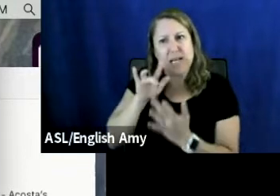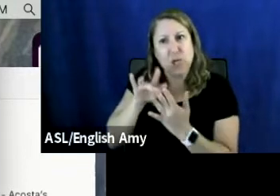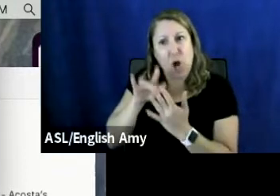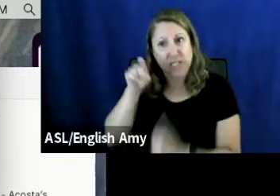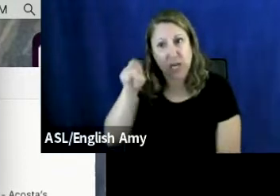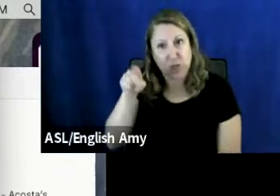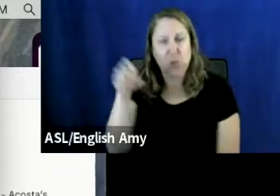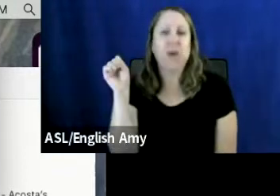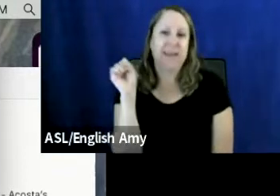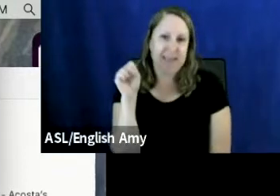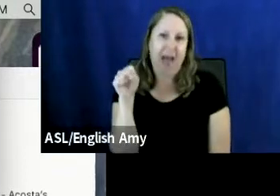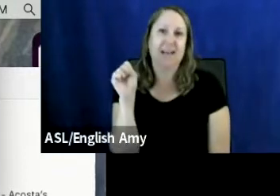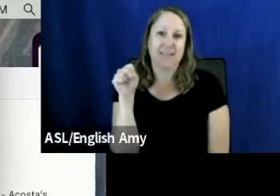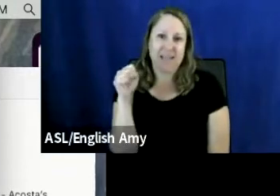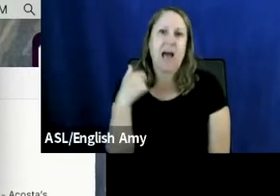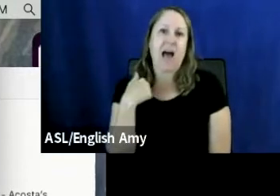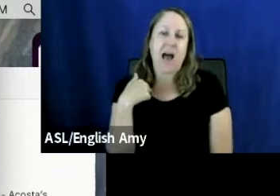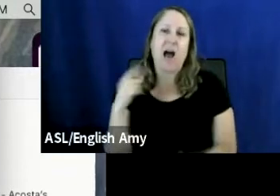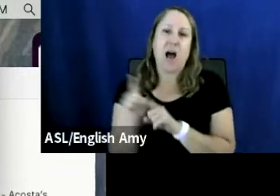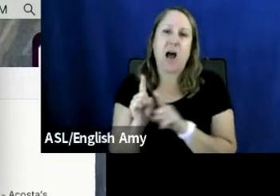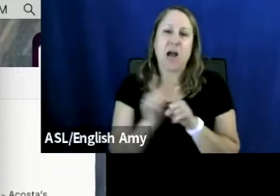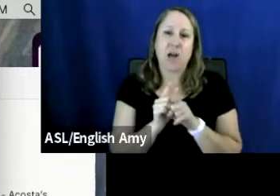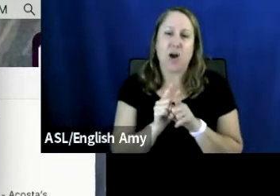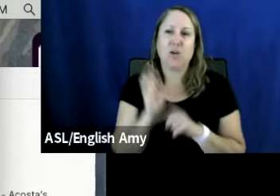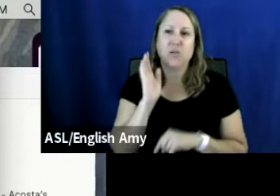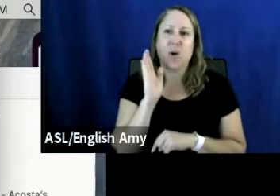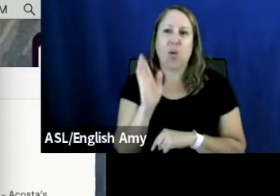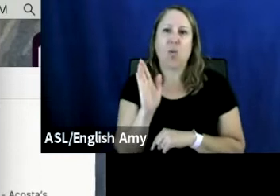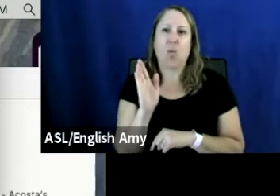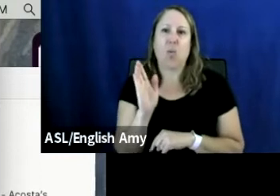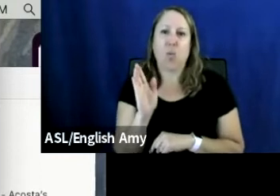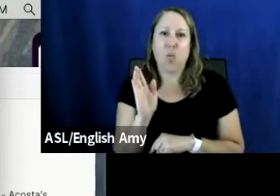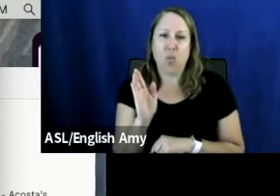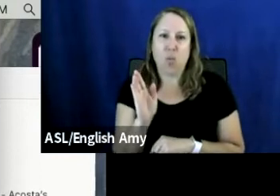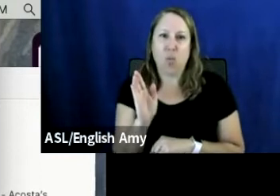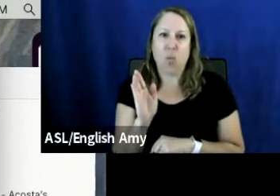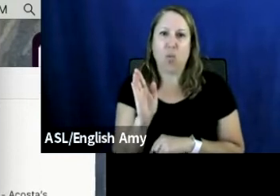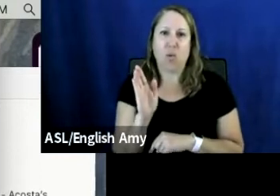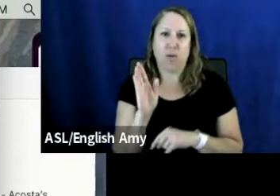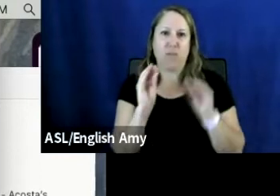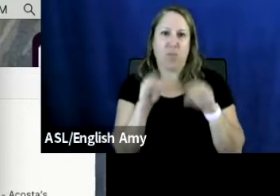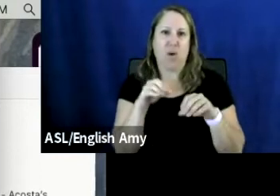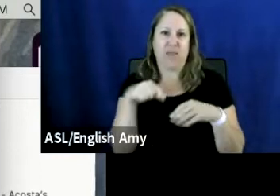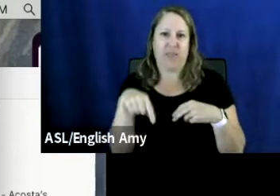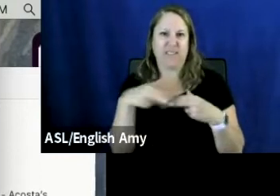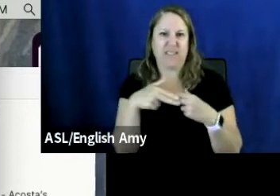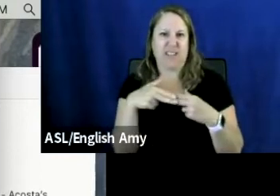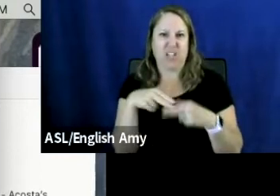Yes, and I'll also make sure that I have this slideshow in the folder for the